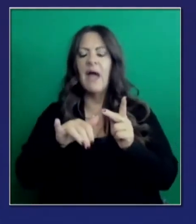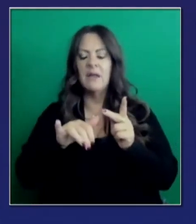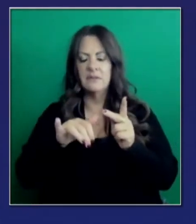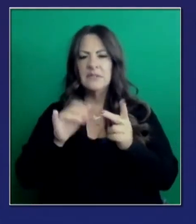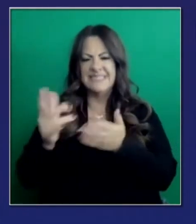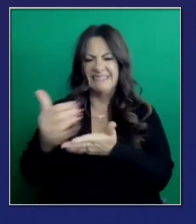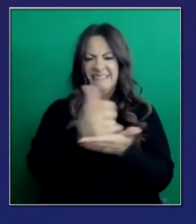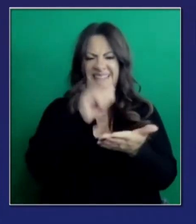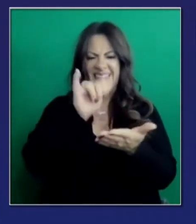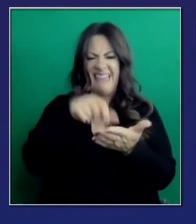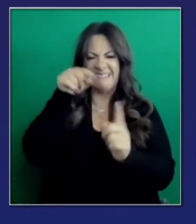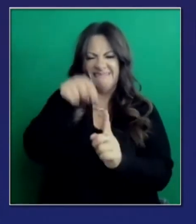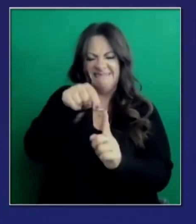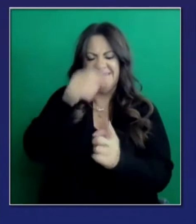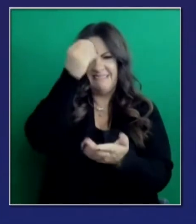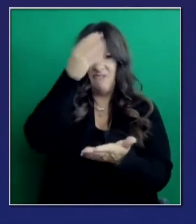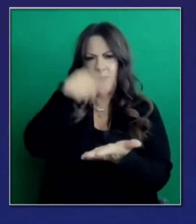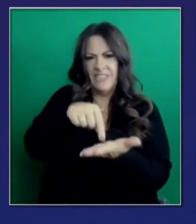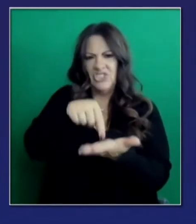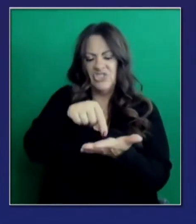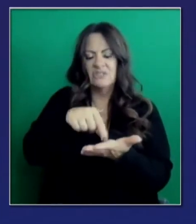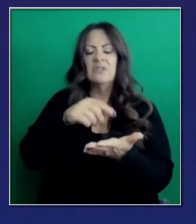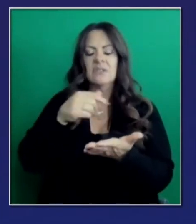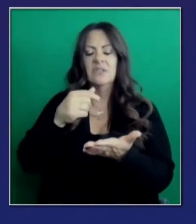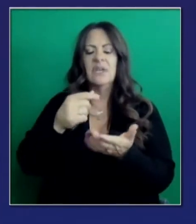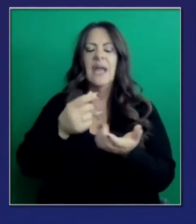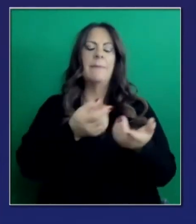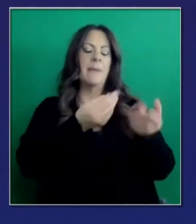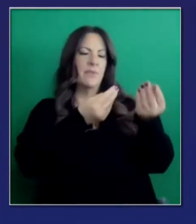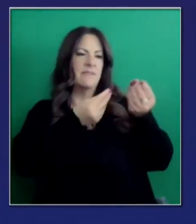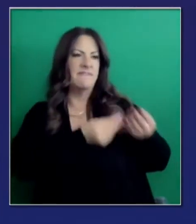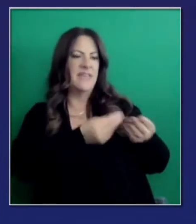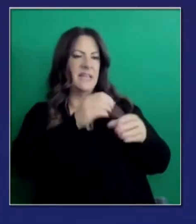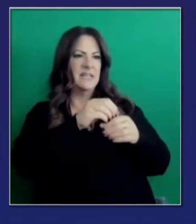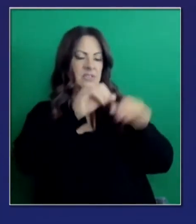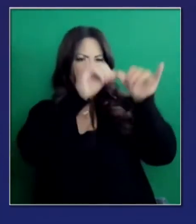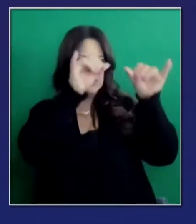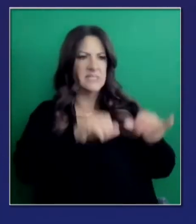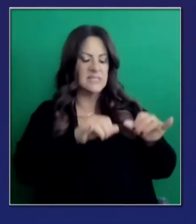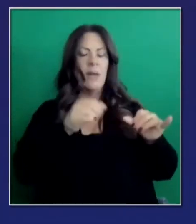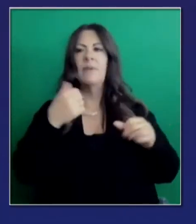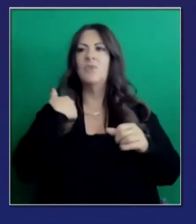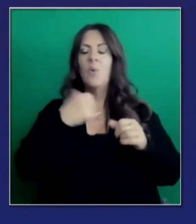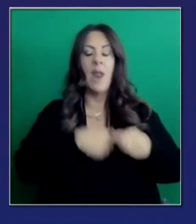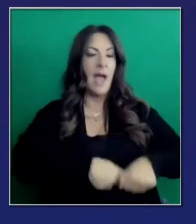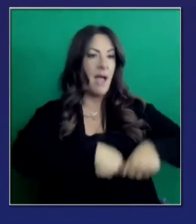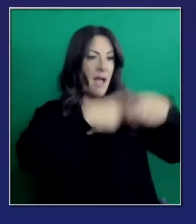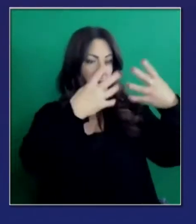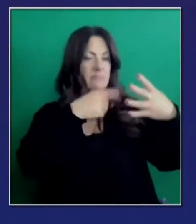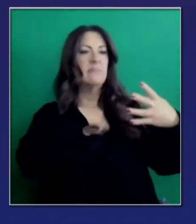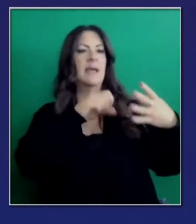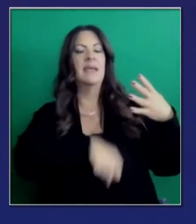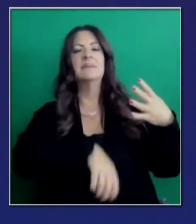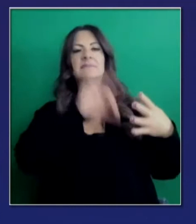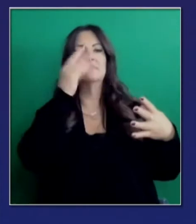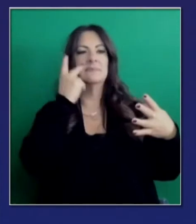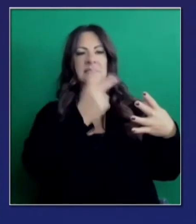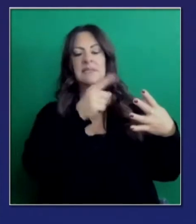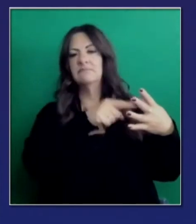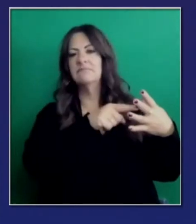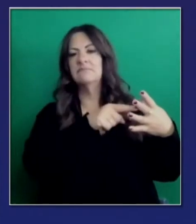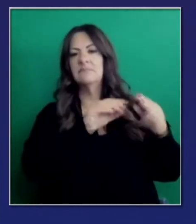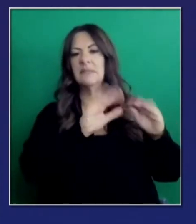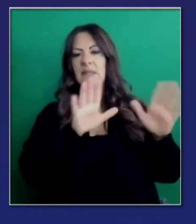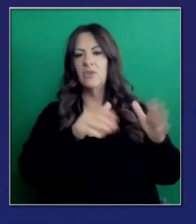Those national numbers you see do not reflect the numbers of vaccines that have been administered.